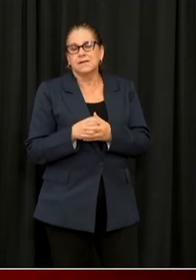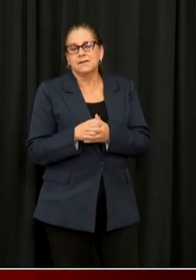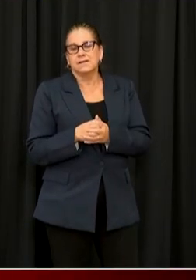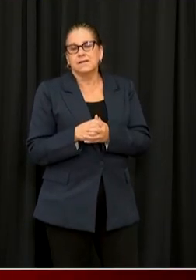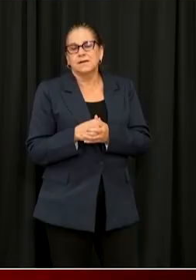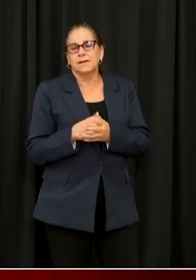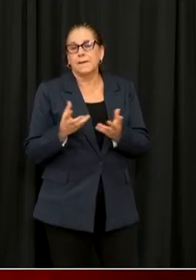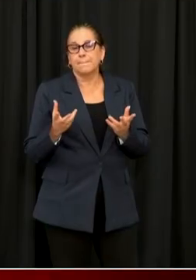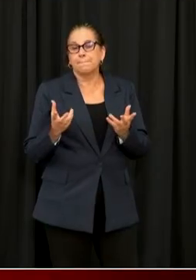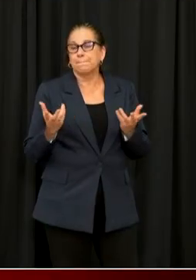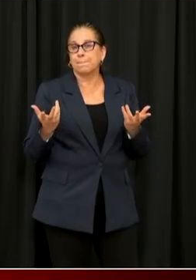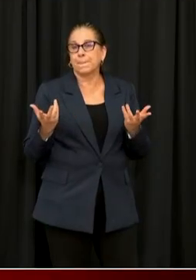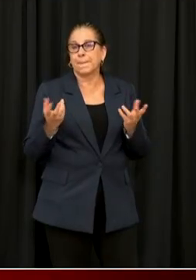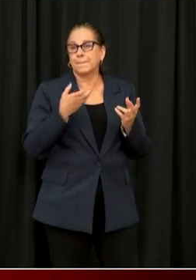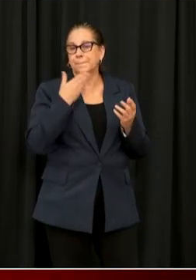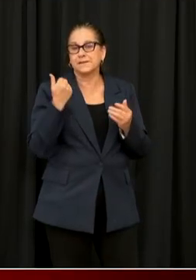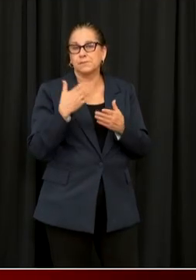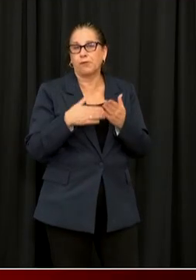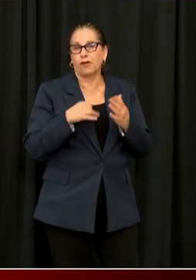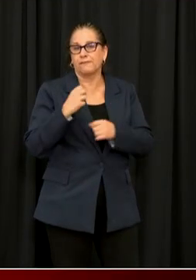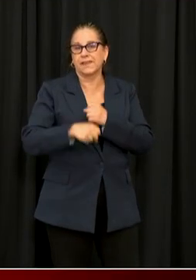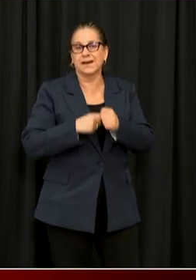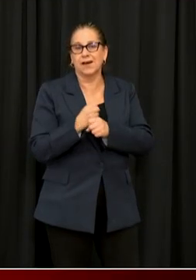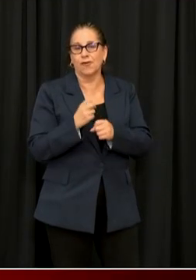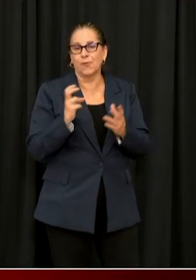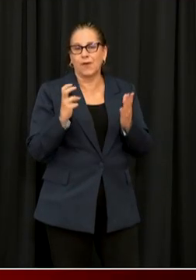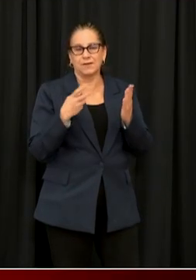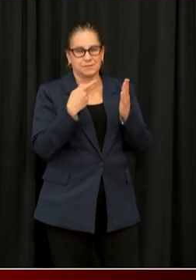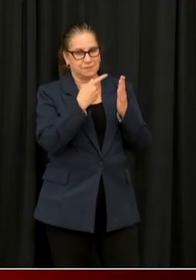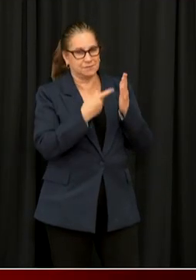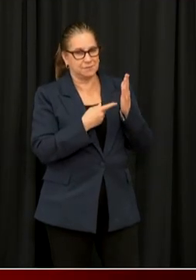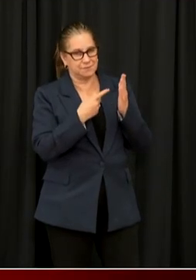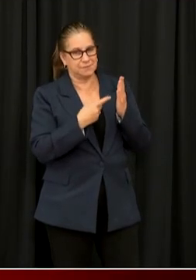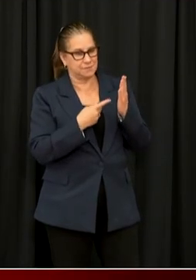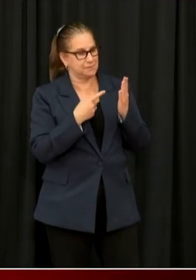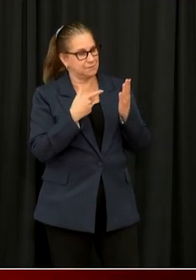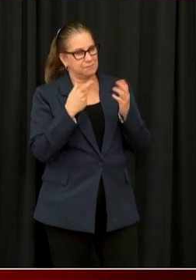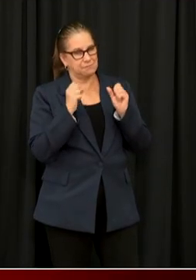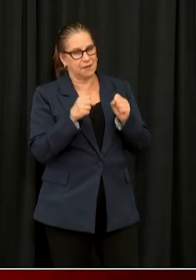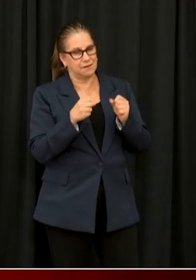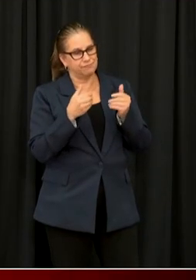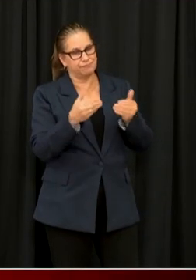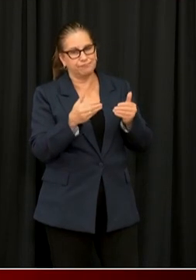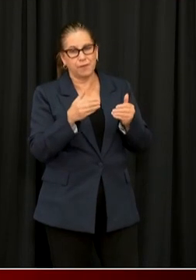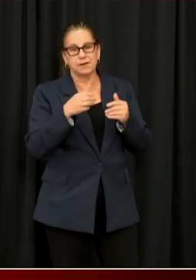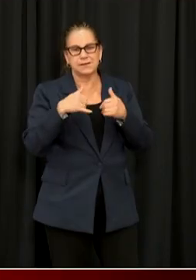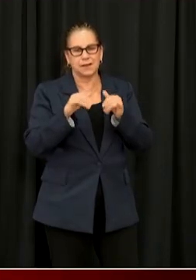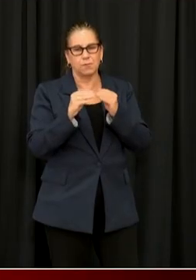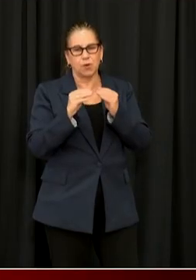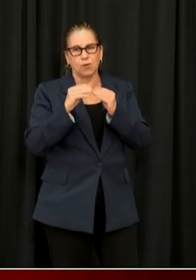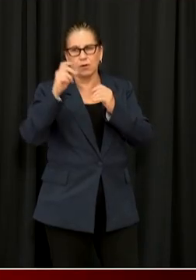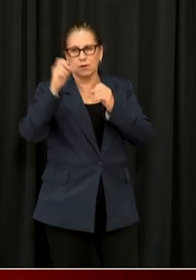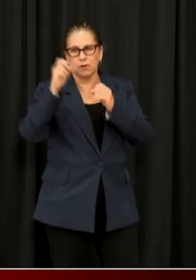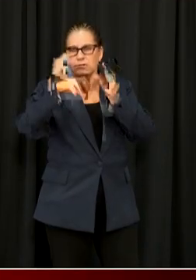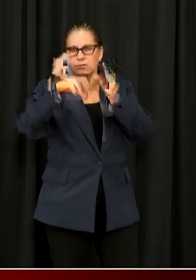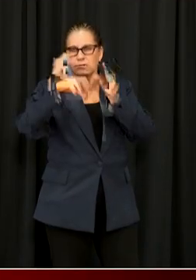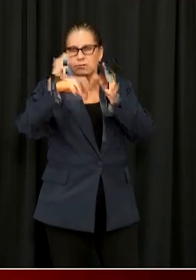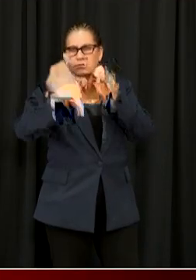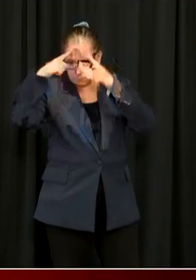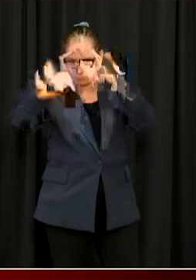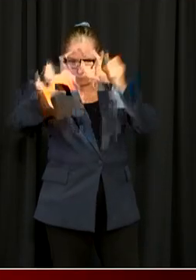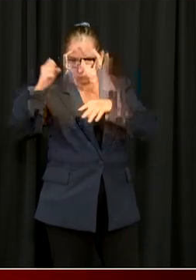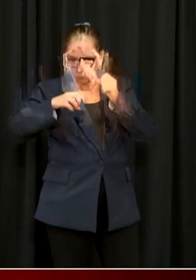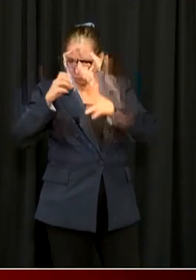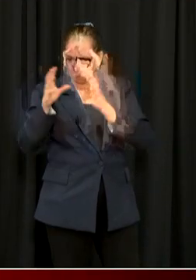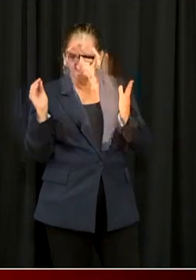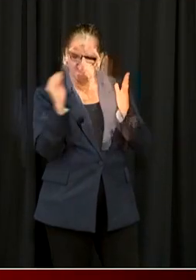urgently without substantial input could be warranted on a 90-day basis, but we need to think a little bit more